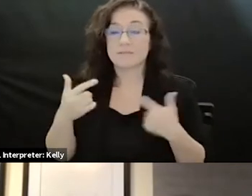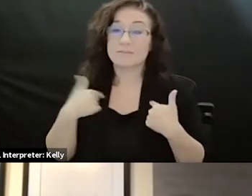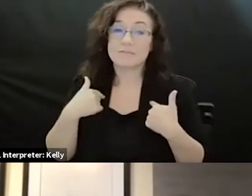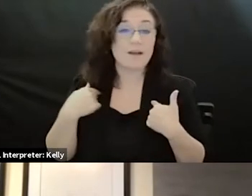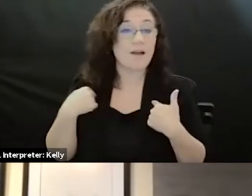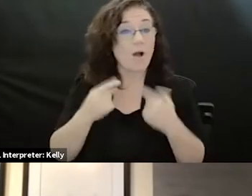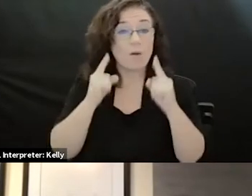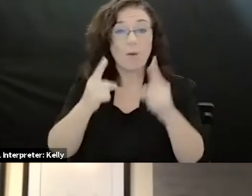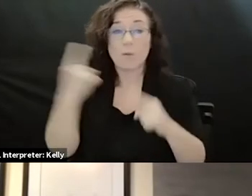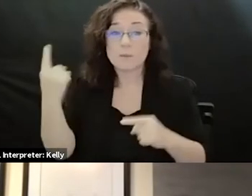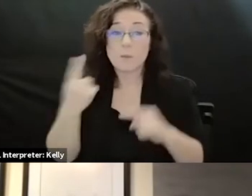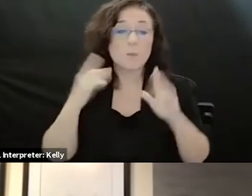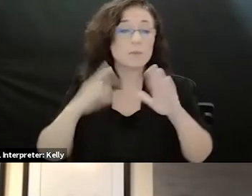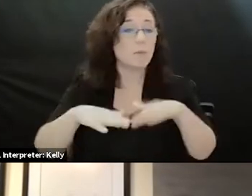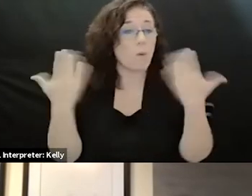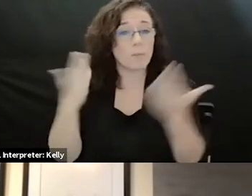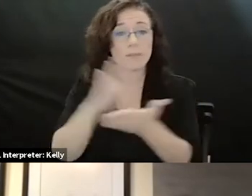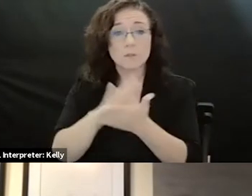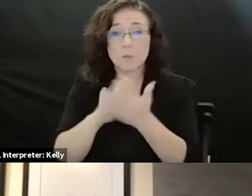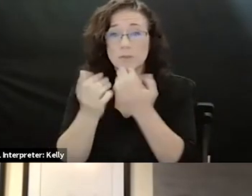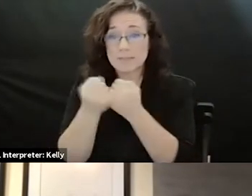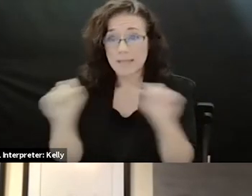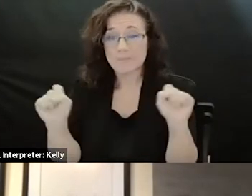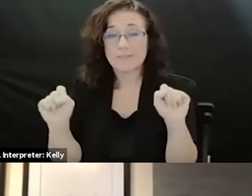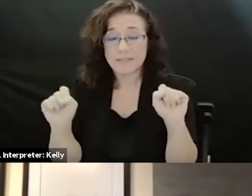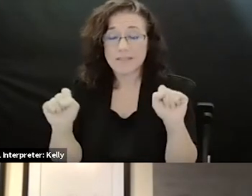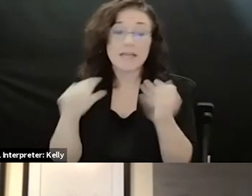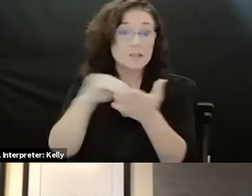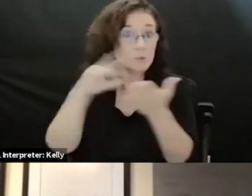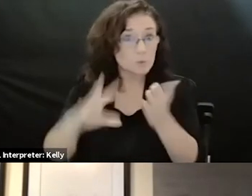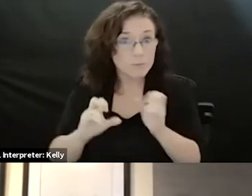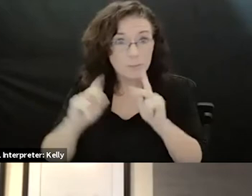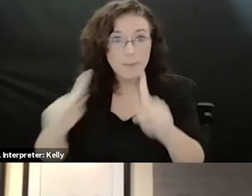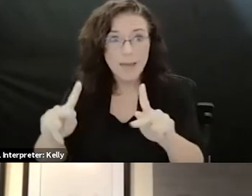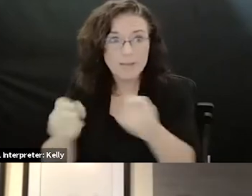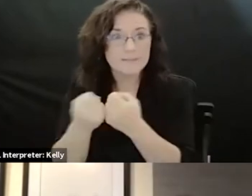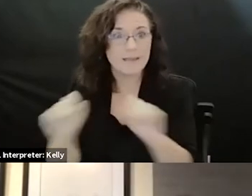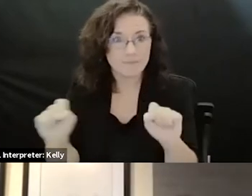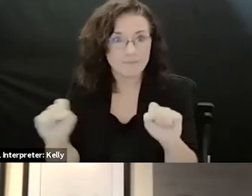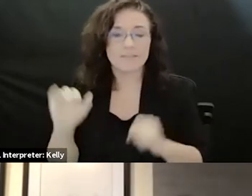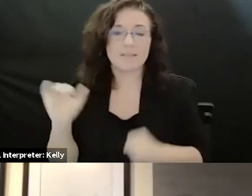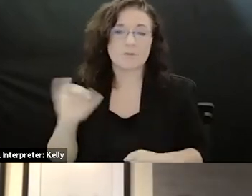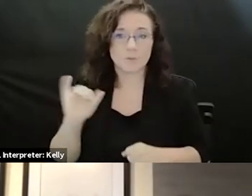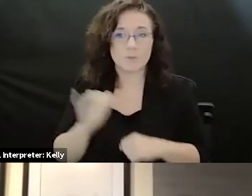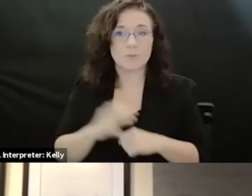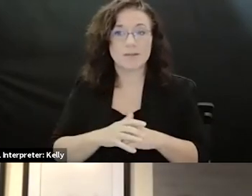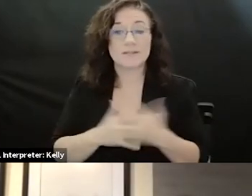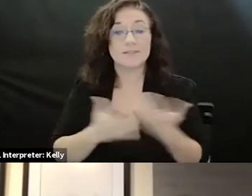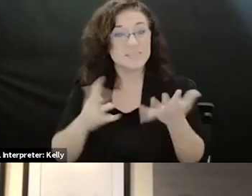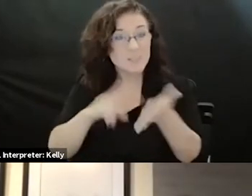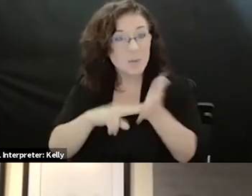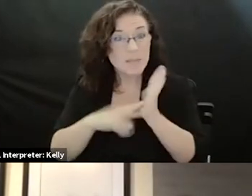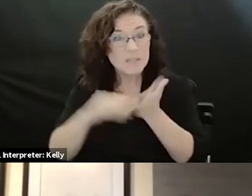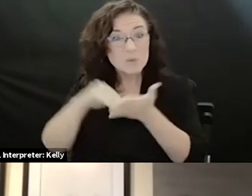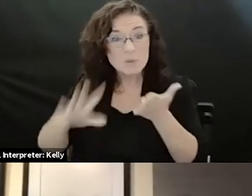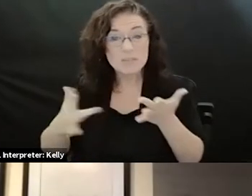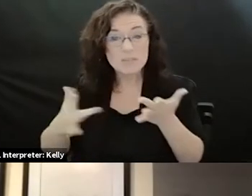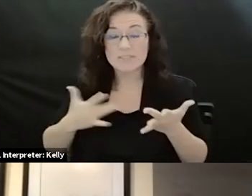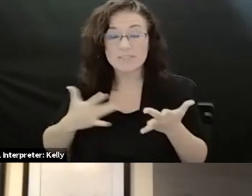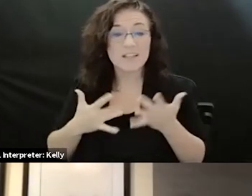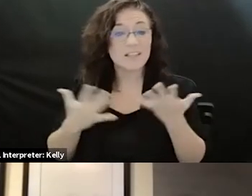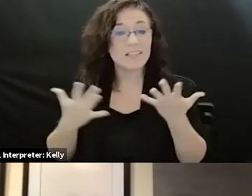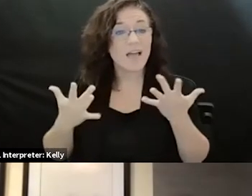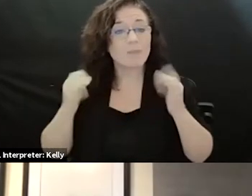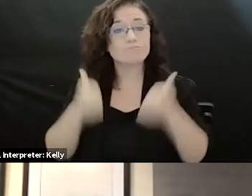open safely and certainly getting our students back there uh in a safe manner so that they can stay they feel safe and everybody's there that's